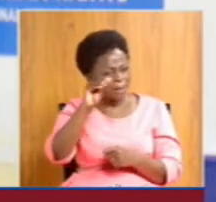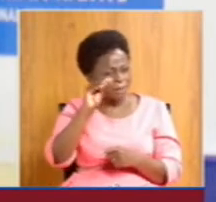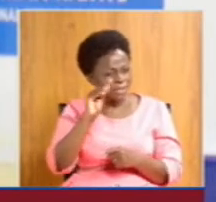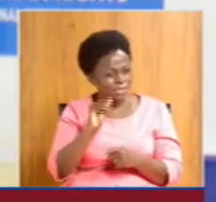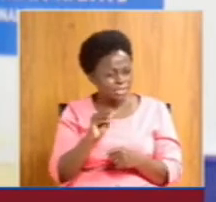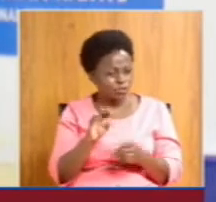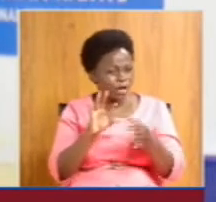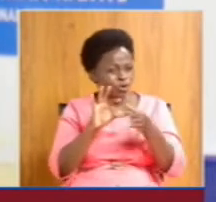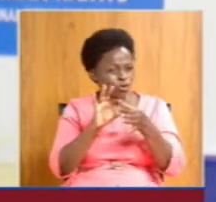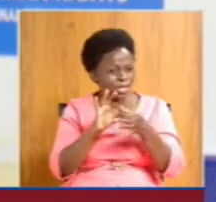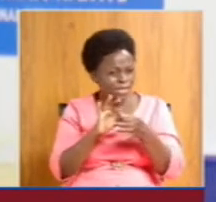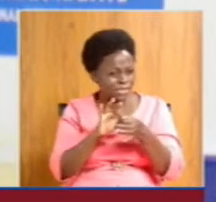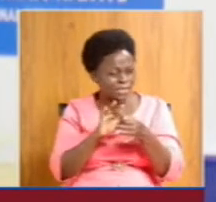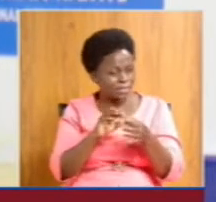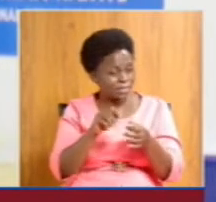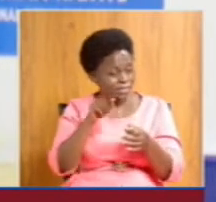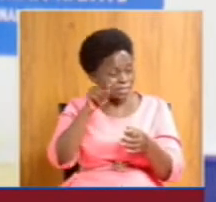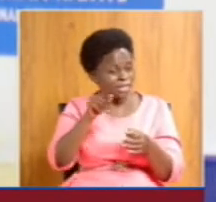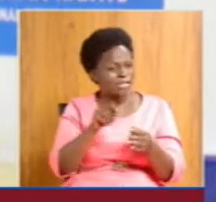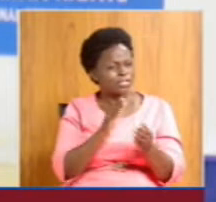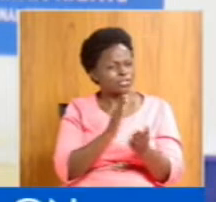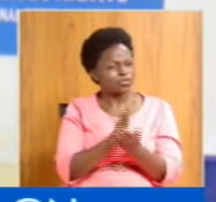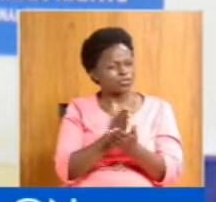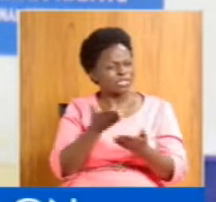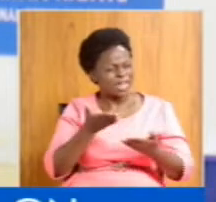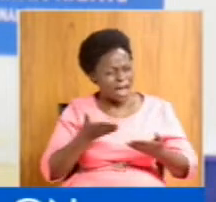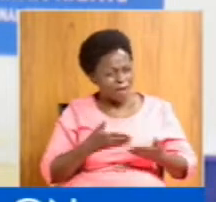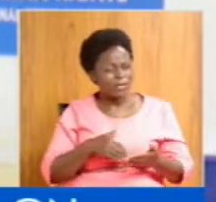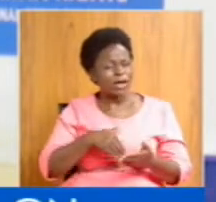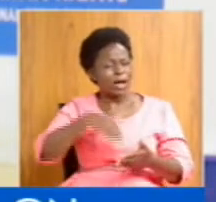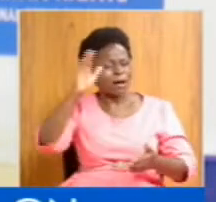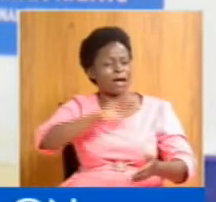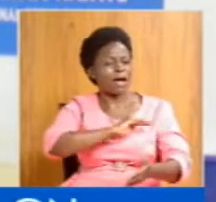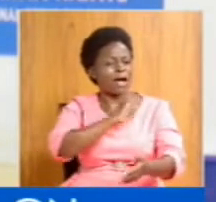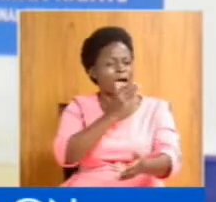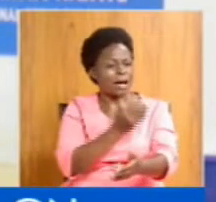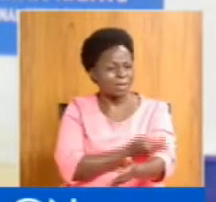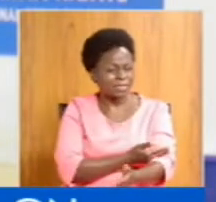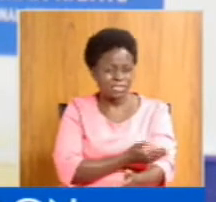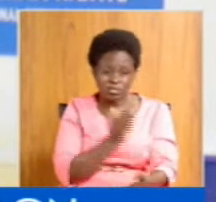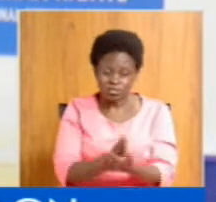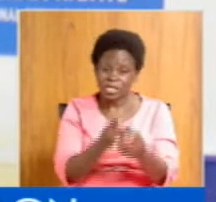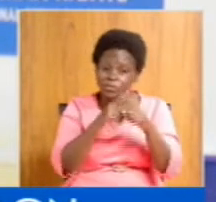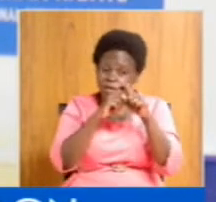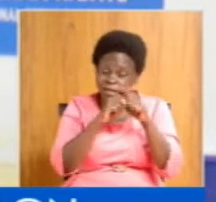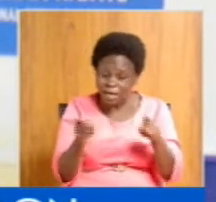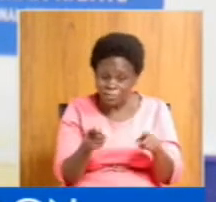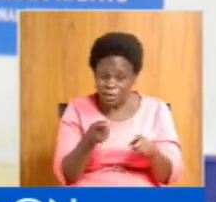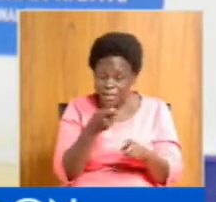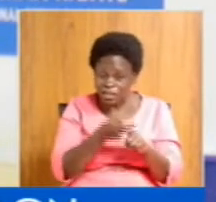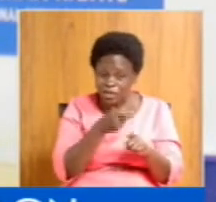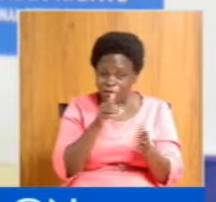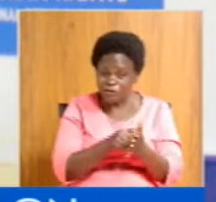who are connected to the main grid, despite us having the excess capacity. Aren't we outliers from that context?